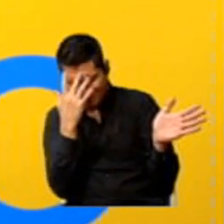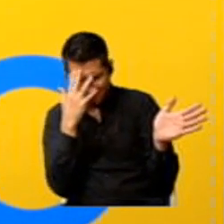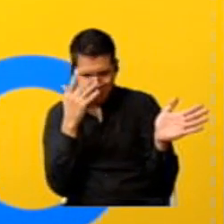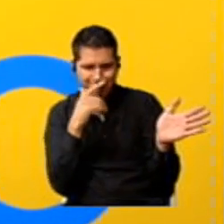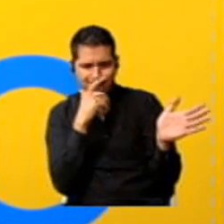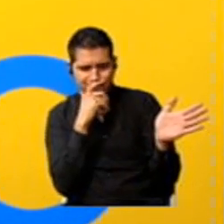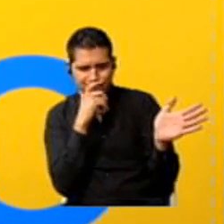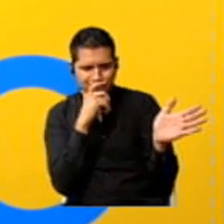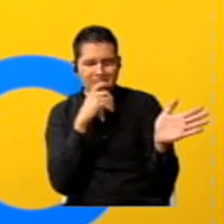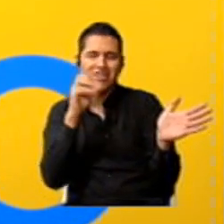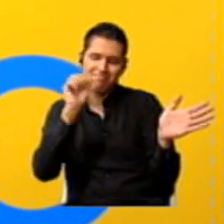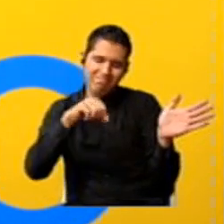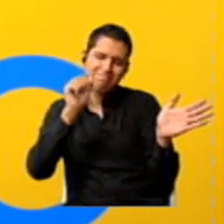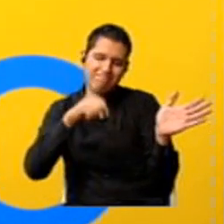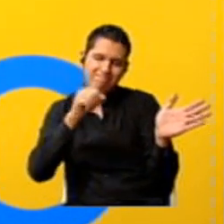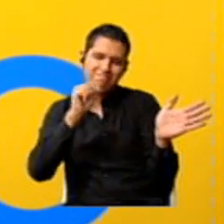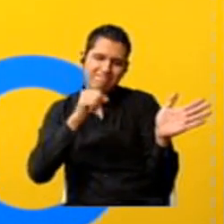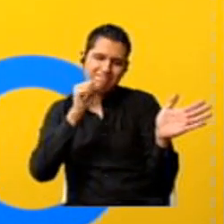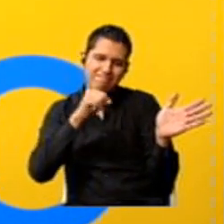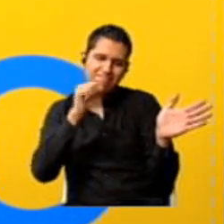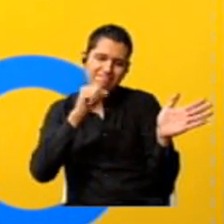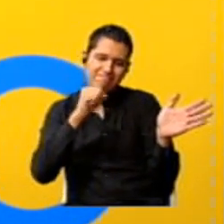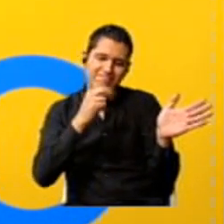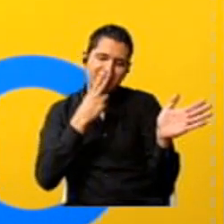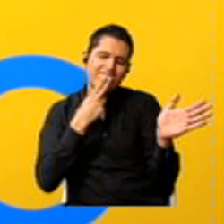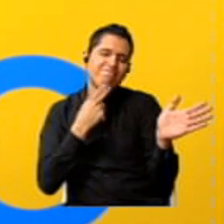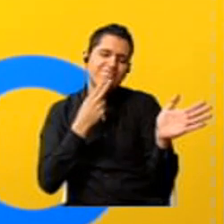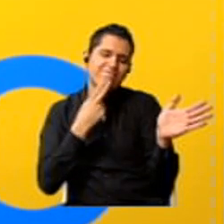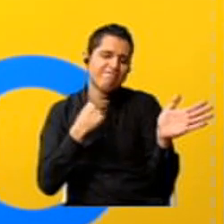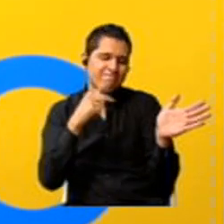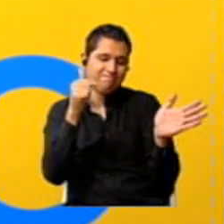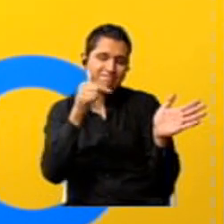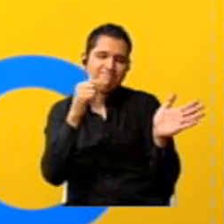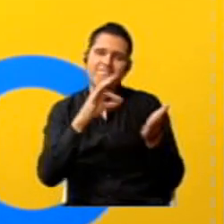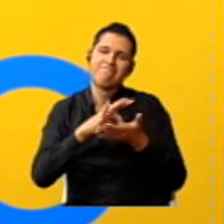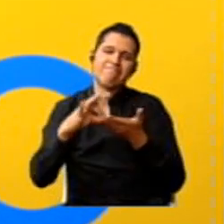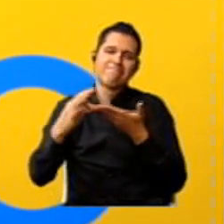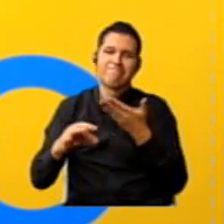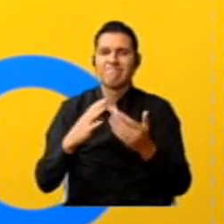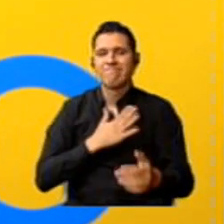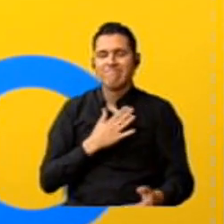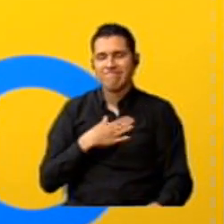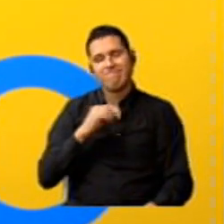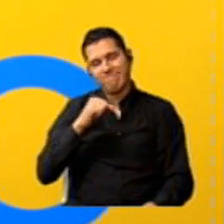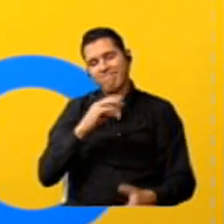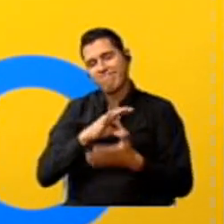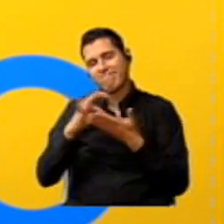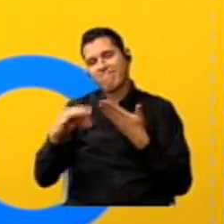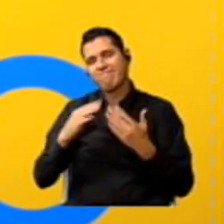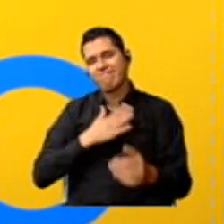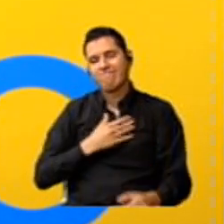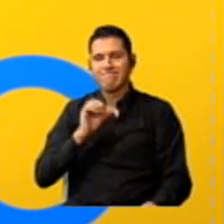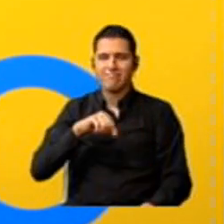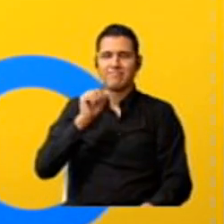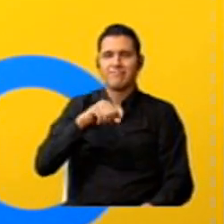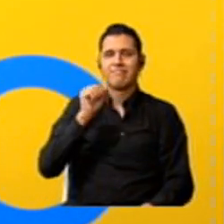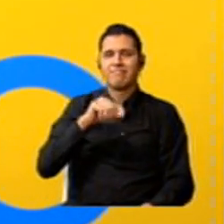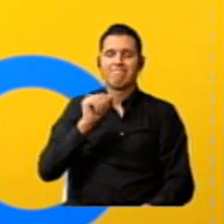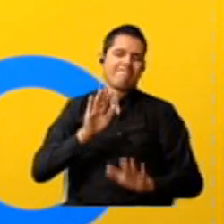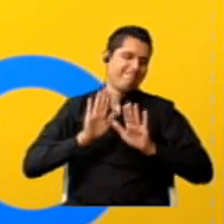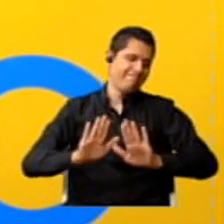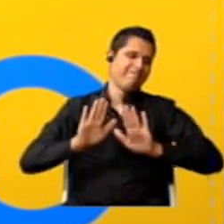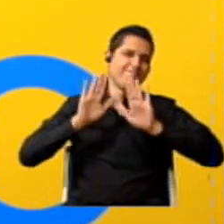Waldo. Yes. My school. Yes, this is the school.